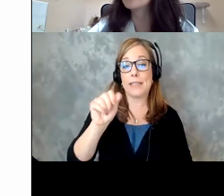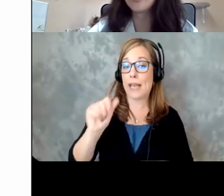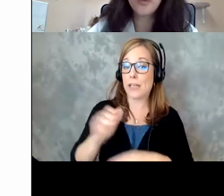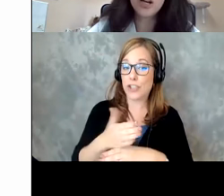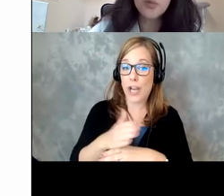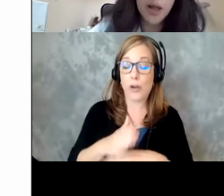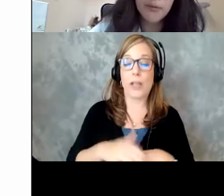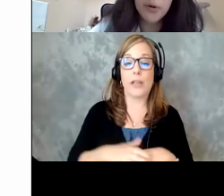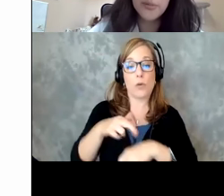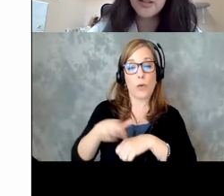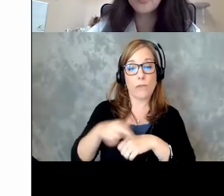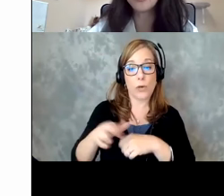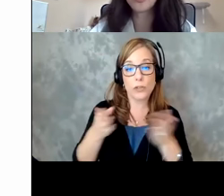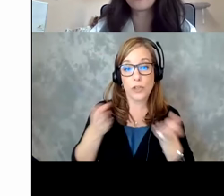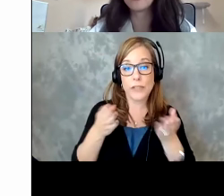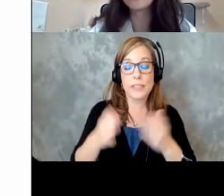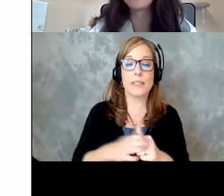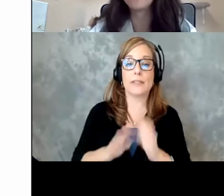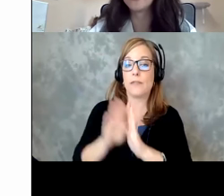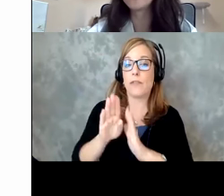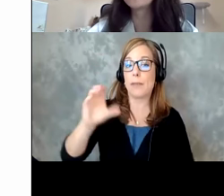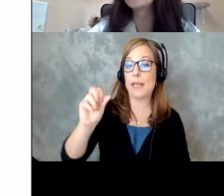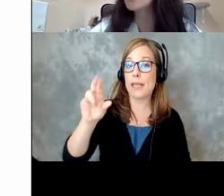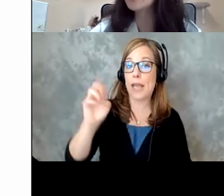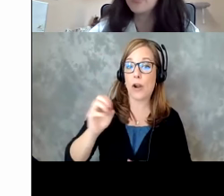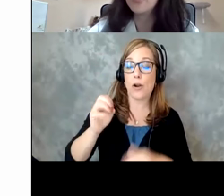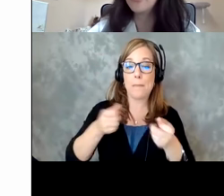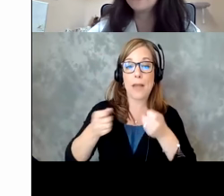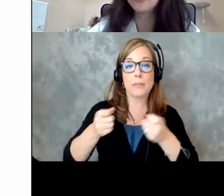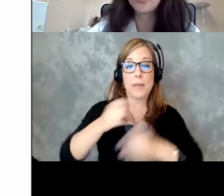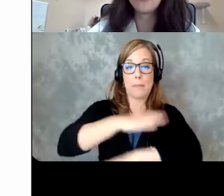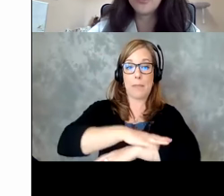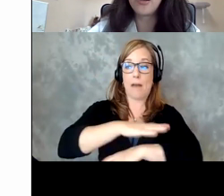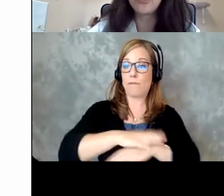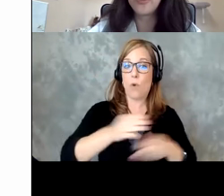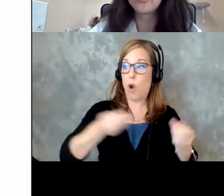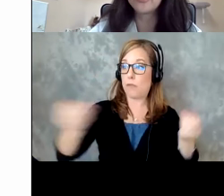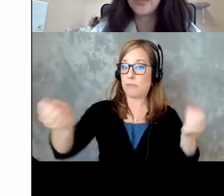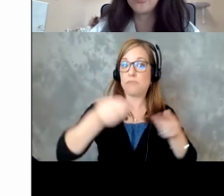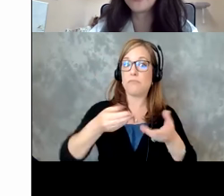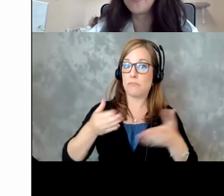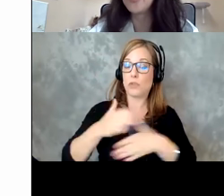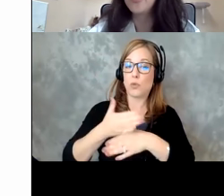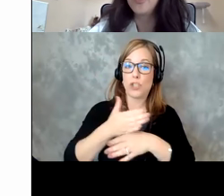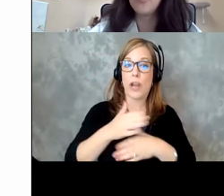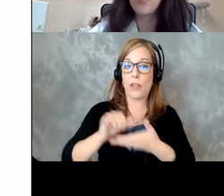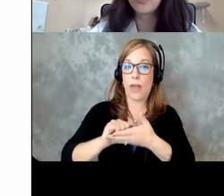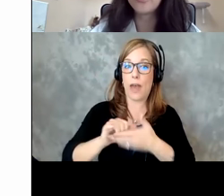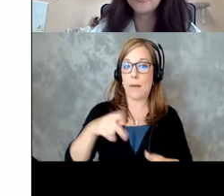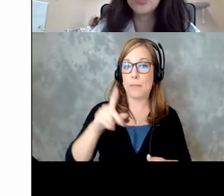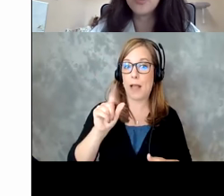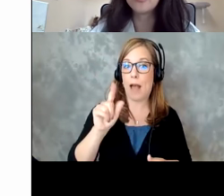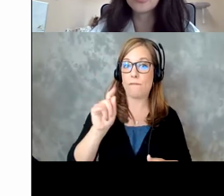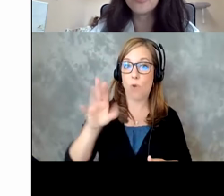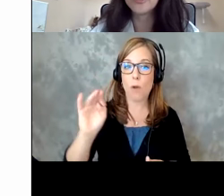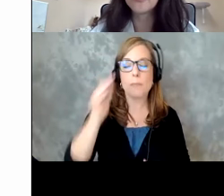developing care management platforms that would be shared across various entities, and really kind of allow the plans to stand those up